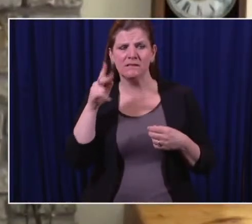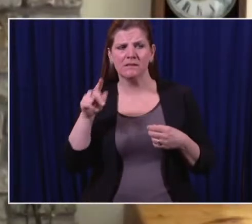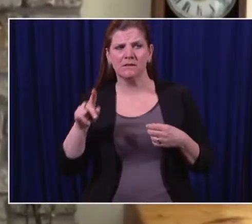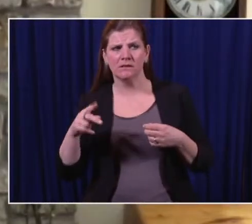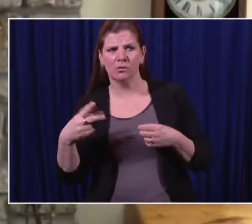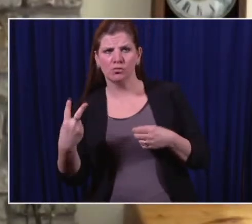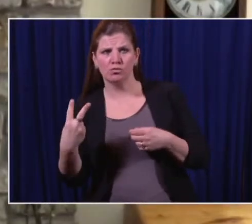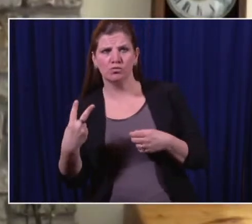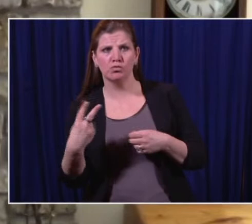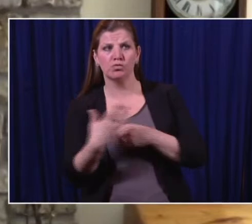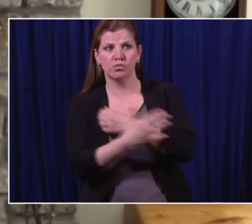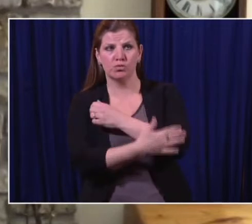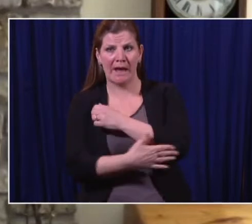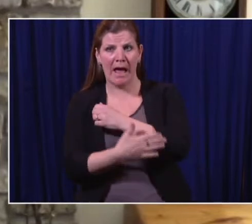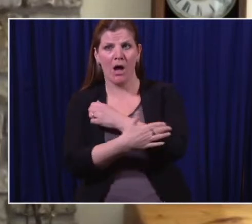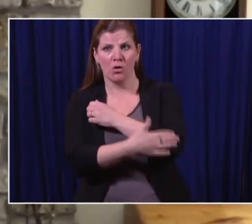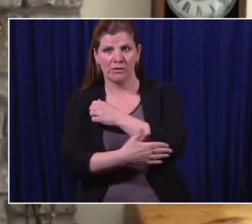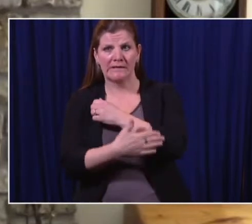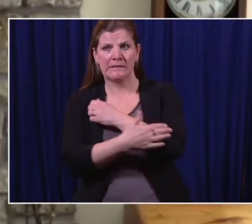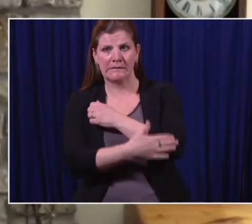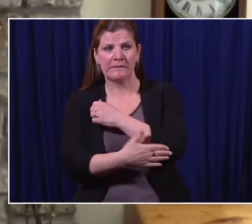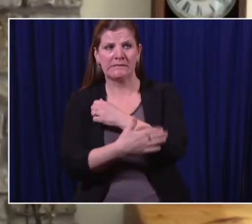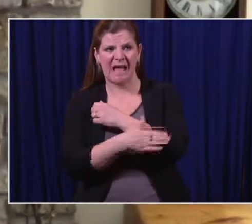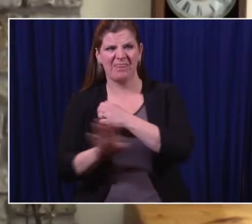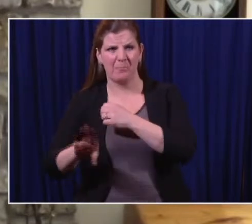counties that you see here